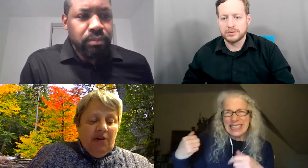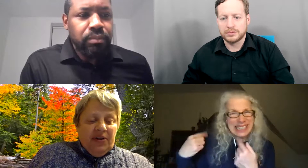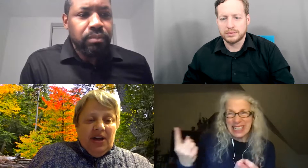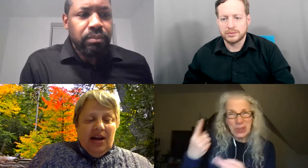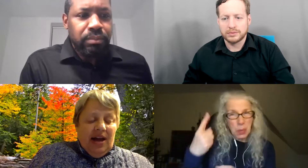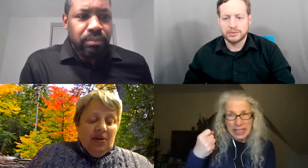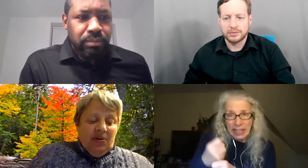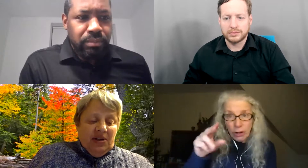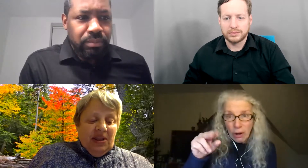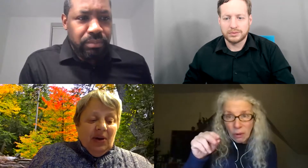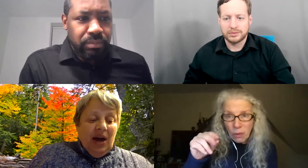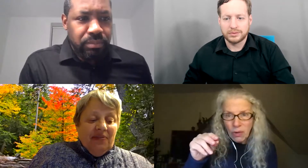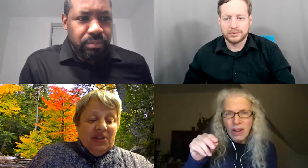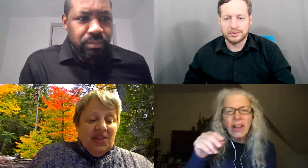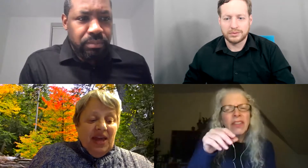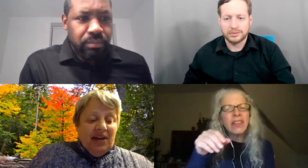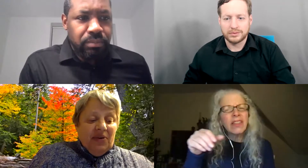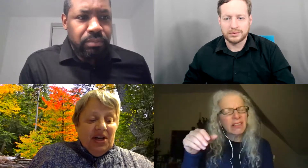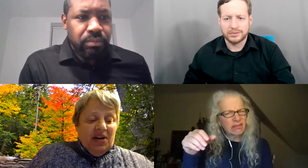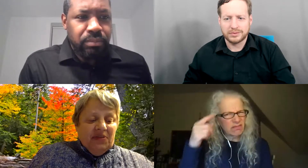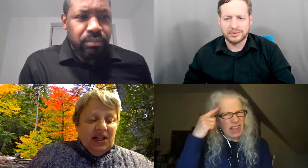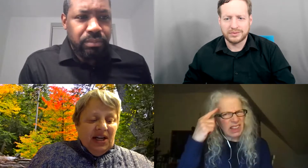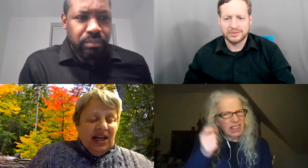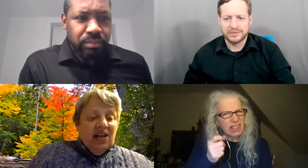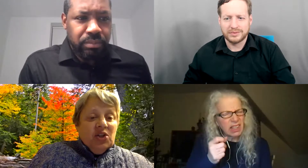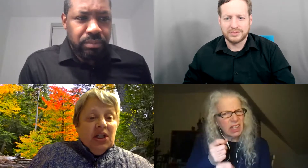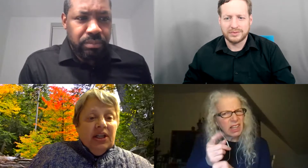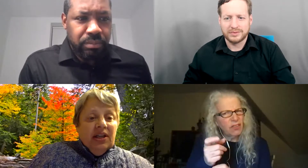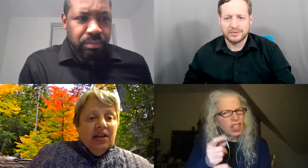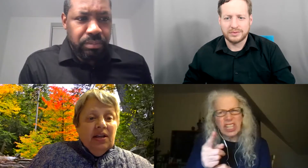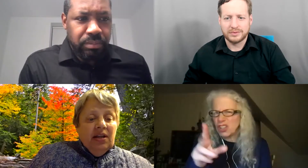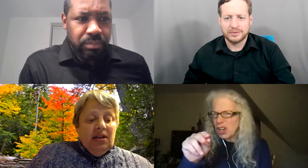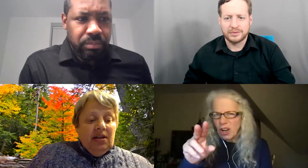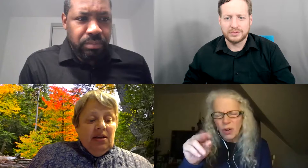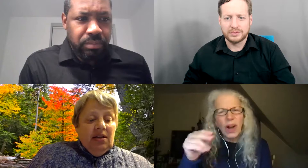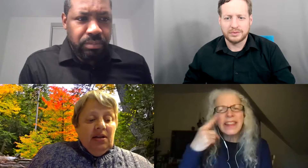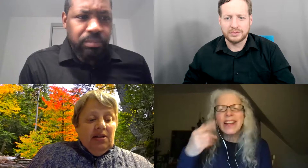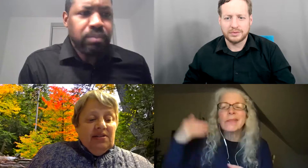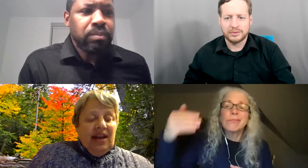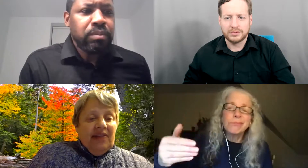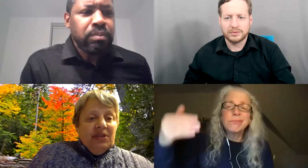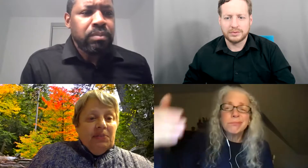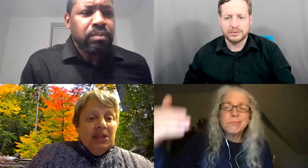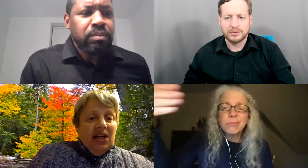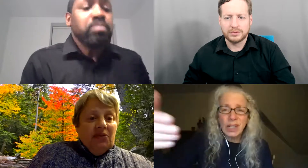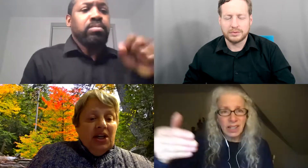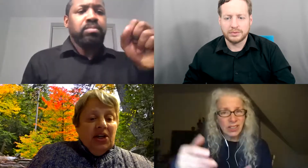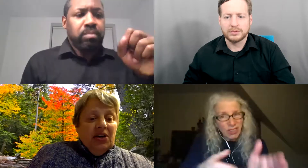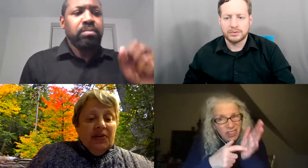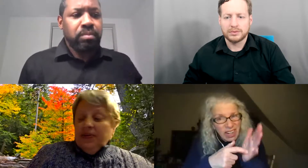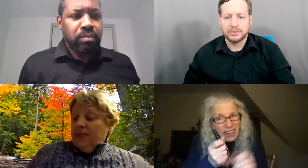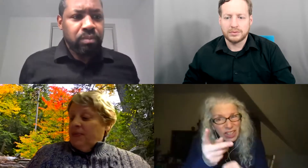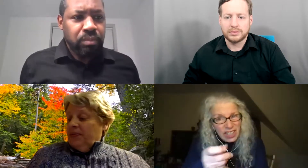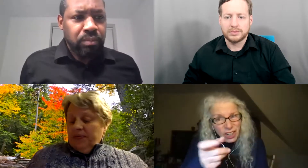How often? I don't think I've done that every year. I've done it occasionally. Does that have to be done every